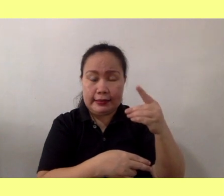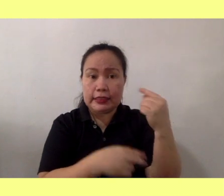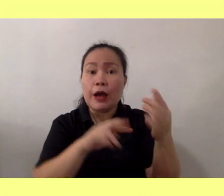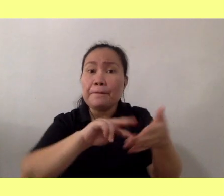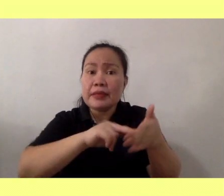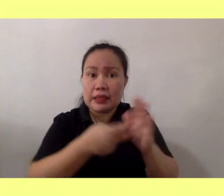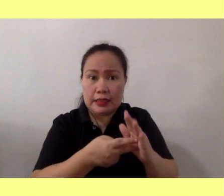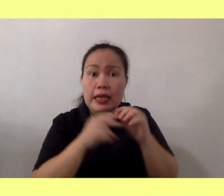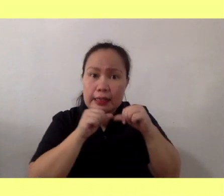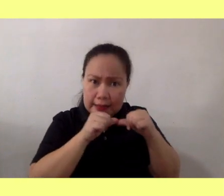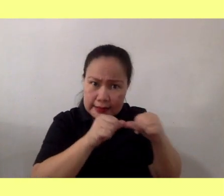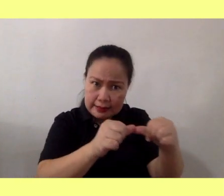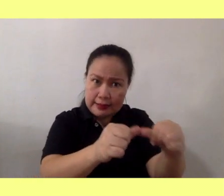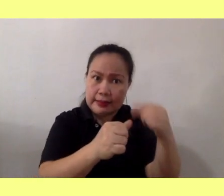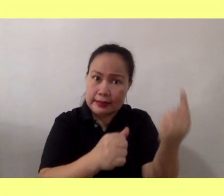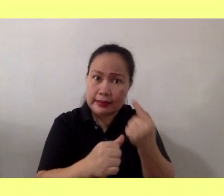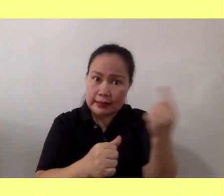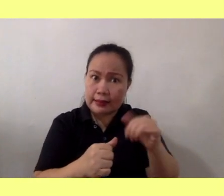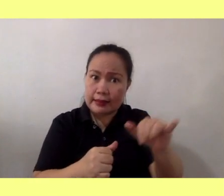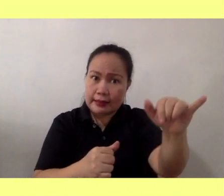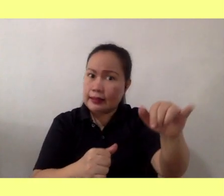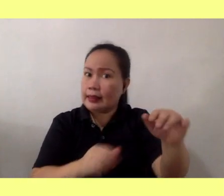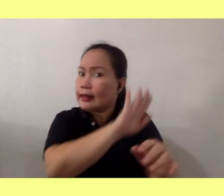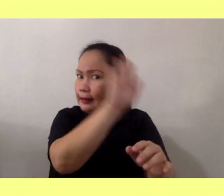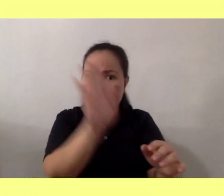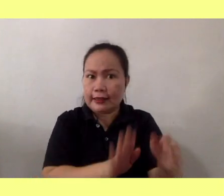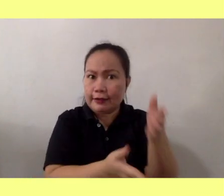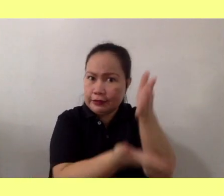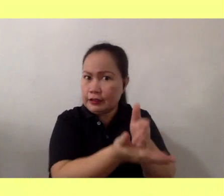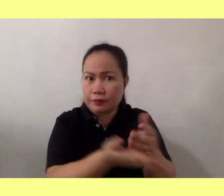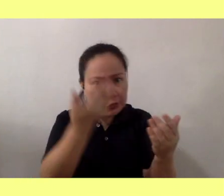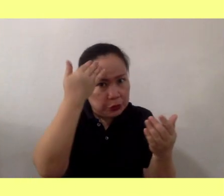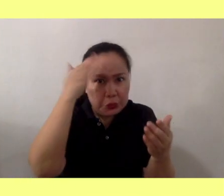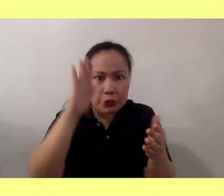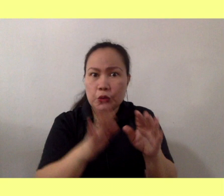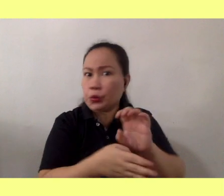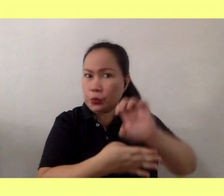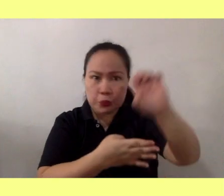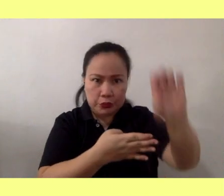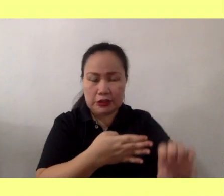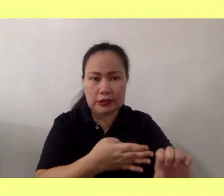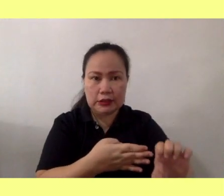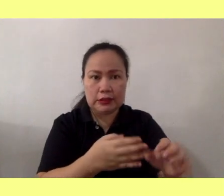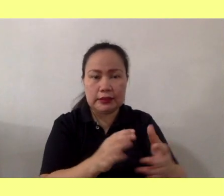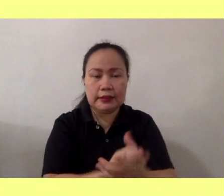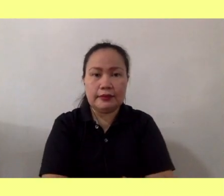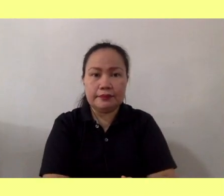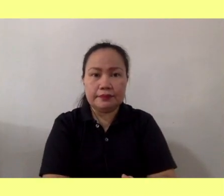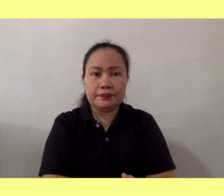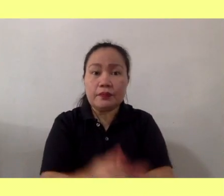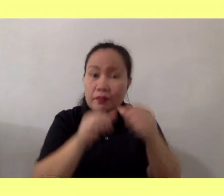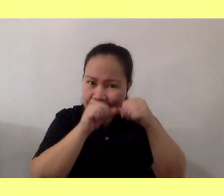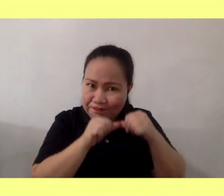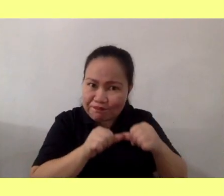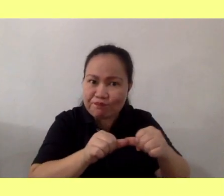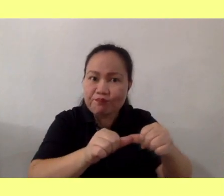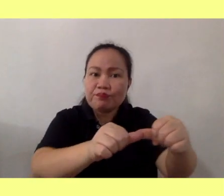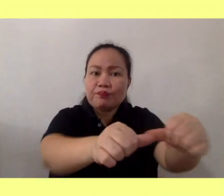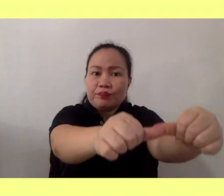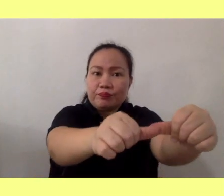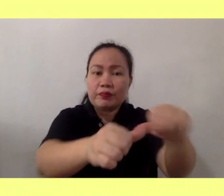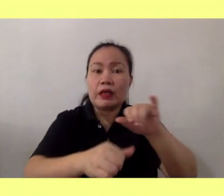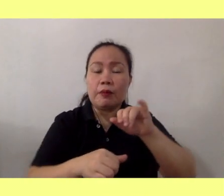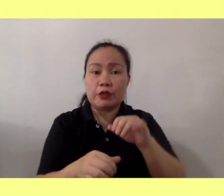sabihin, extended pa yon. So, hindi unending siya. Hindi natin alam kung saan siya natatapos. Okay? So, that